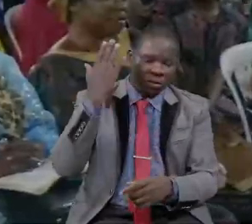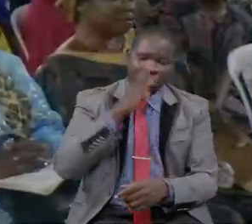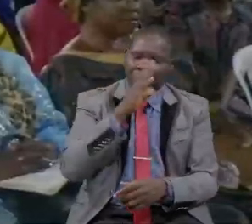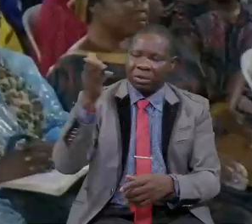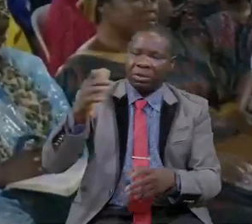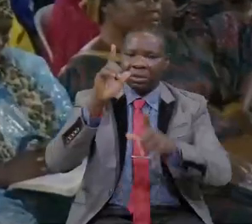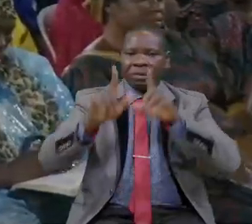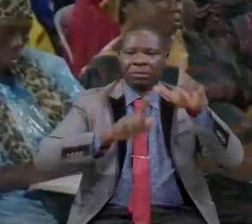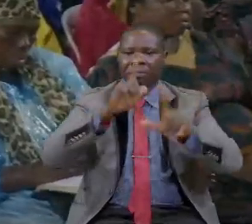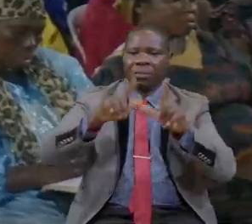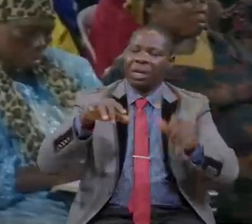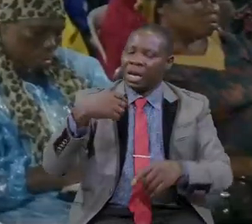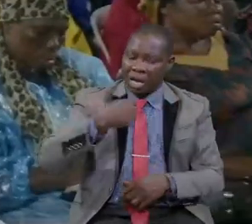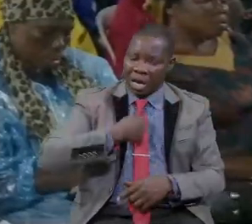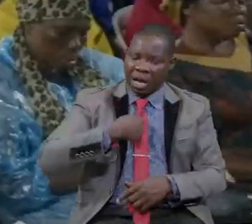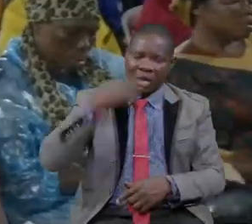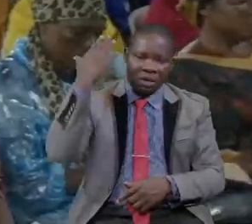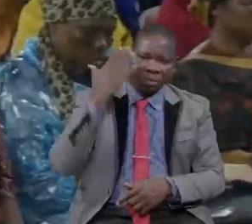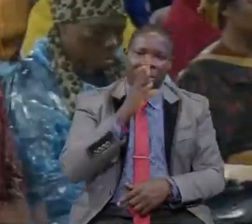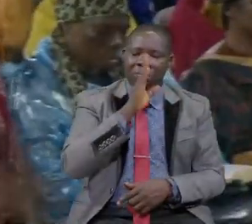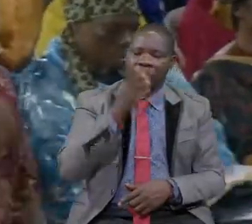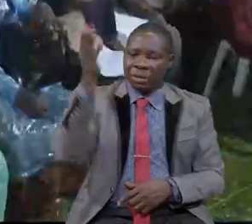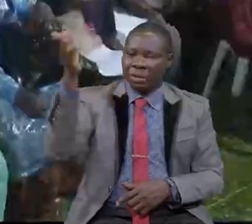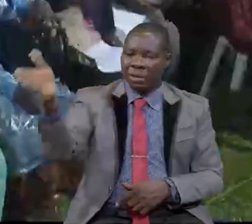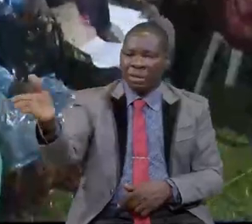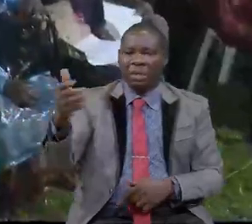there. I will be there.